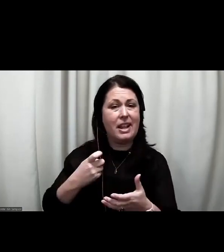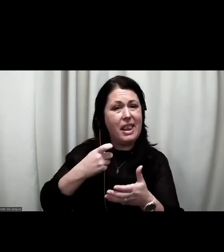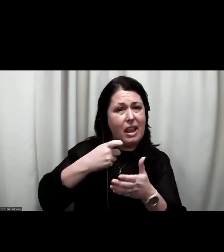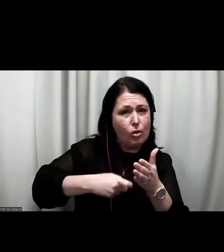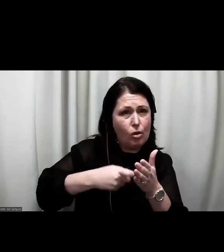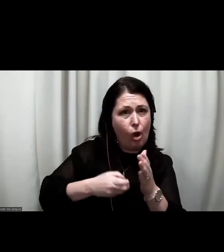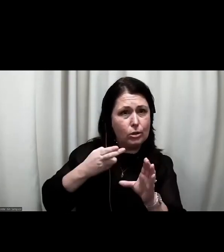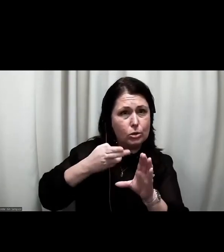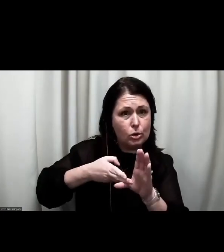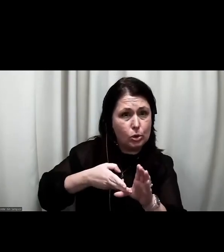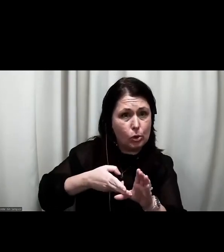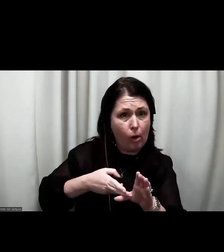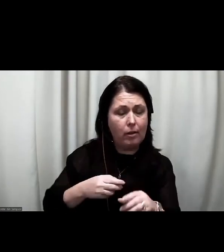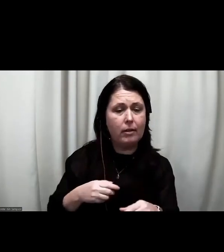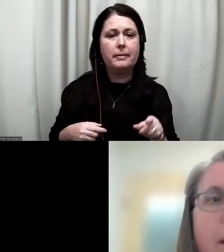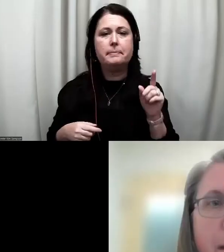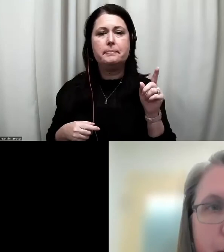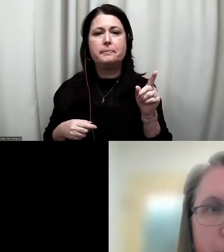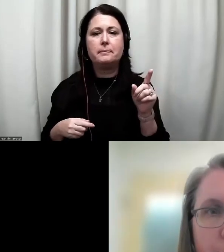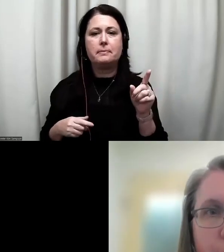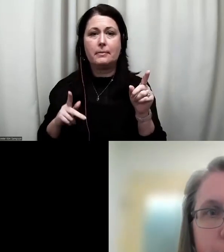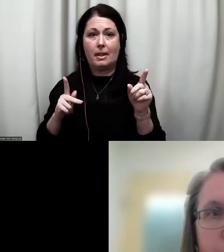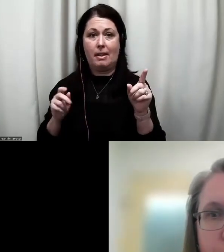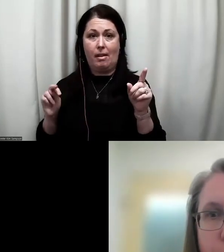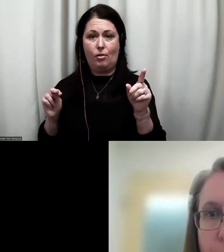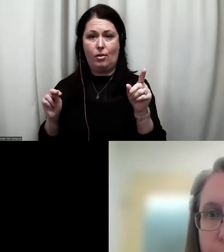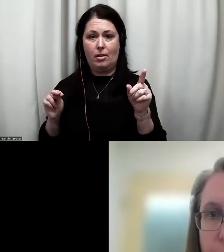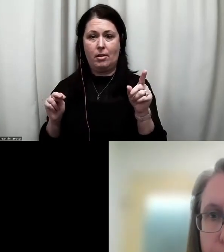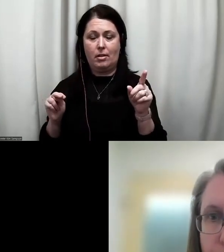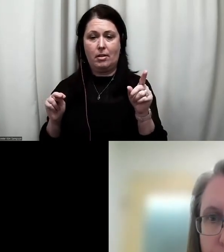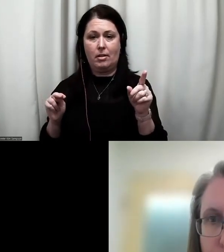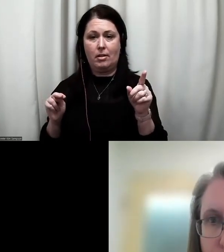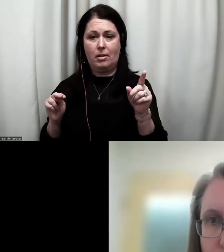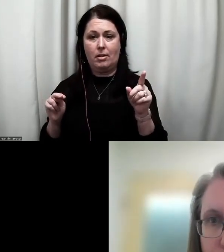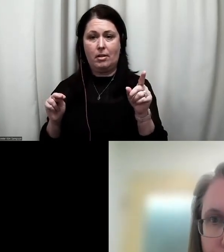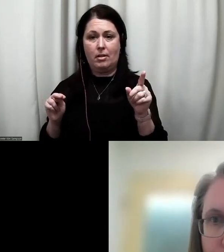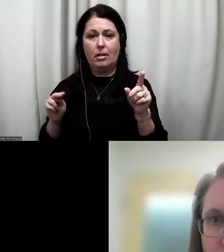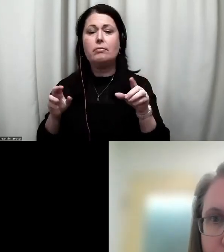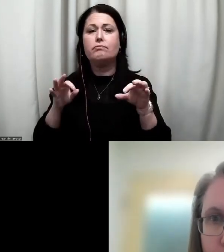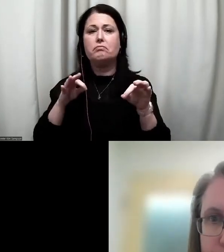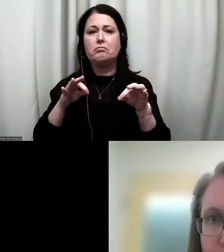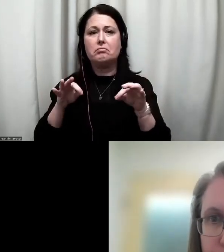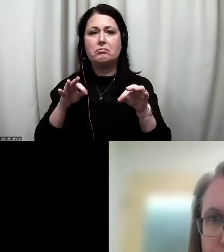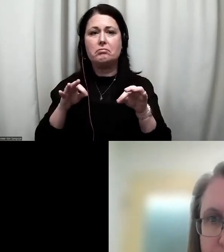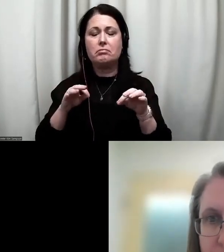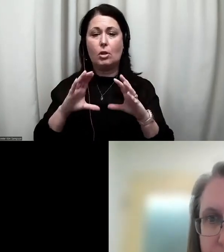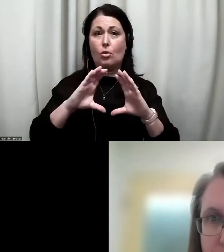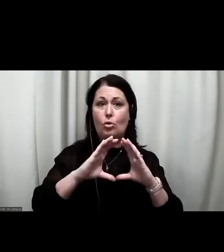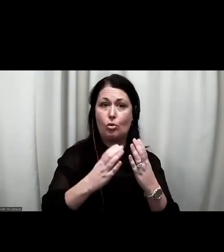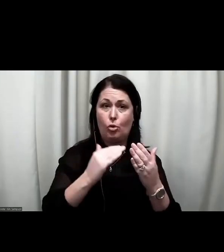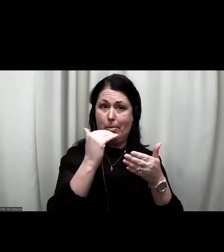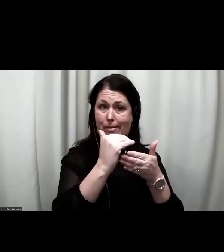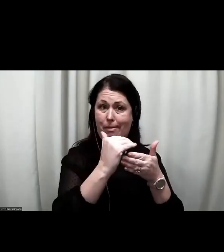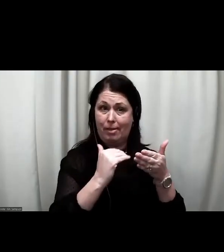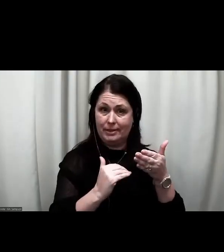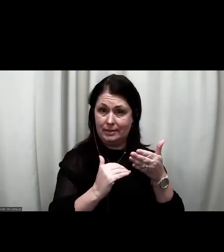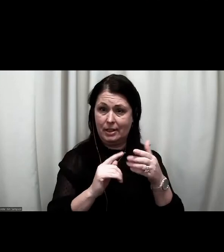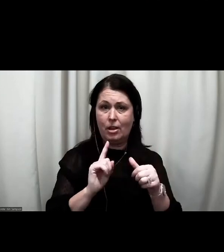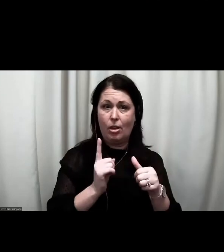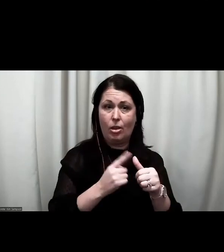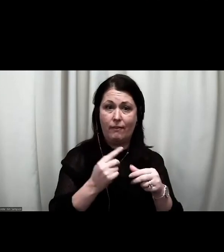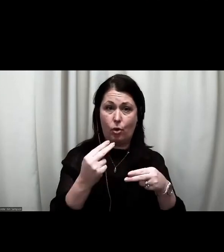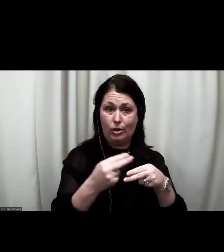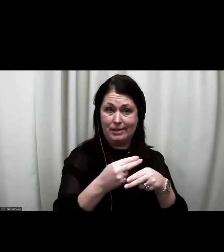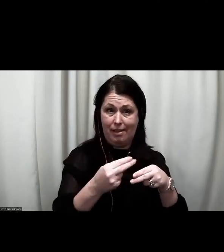Okay. So the groups that were listed on the first slide